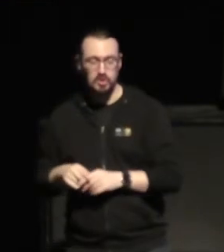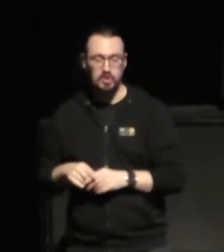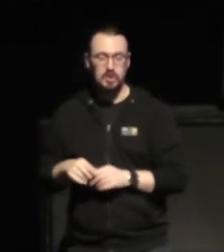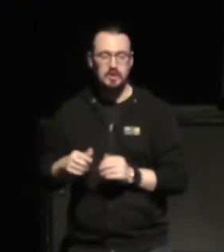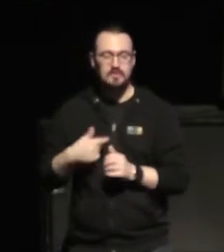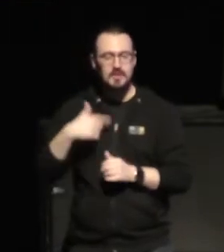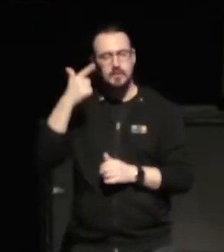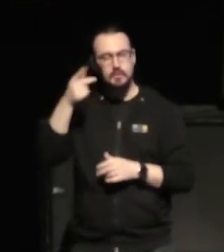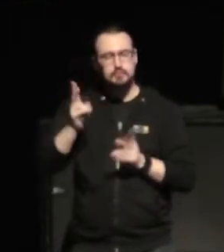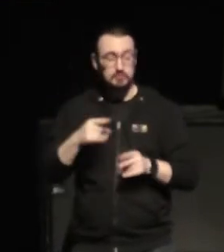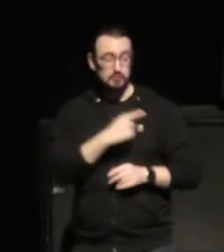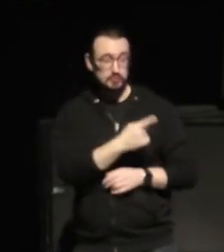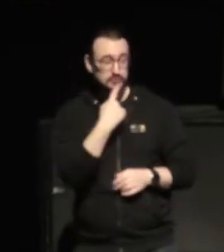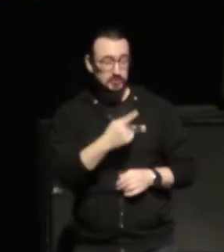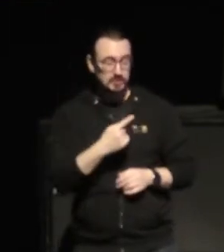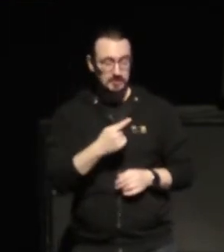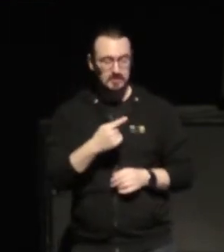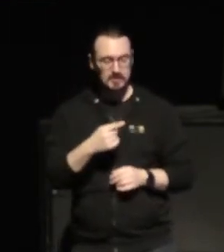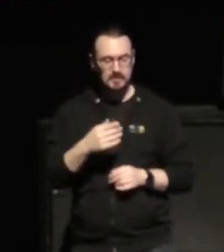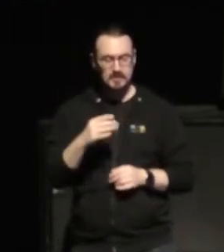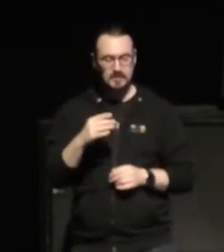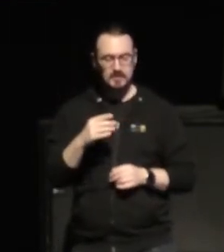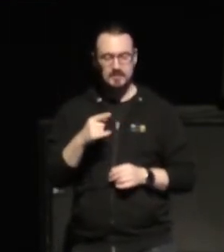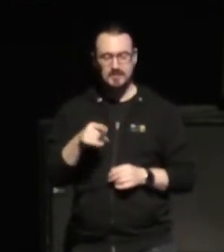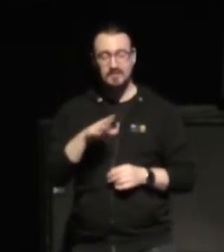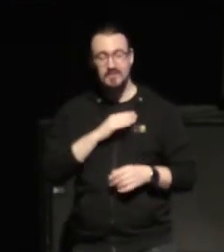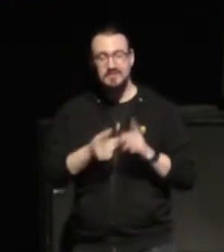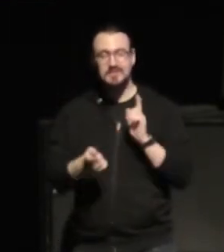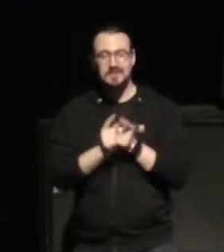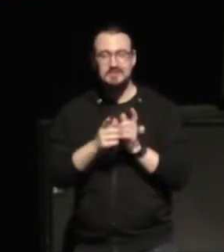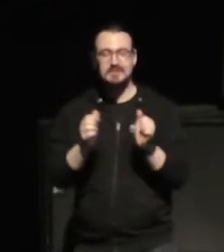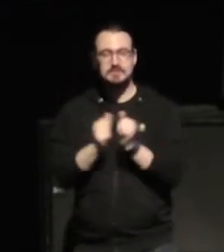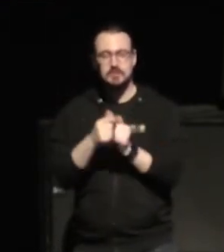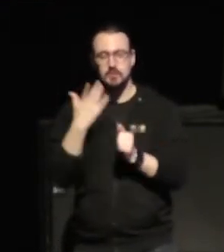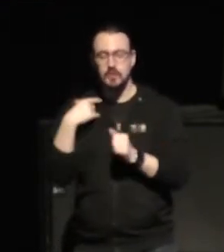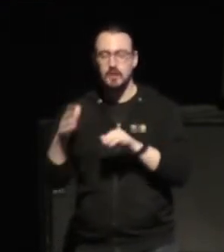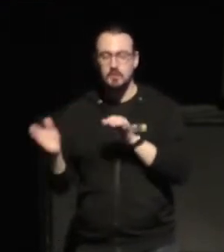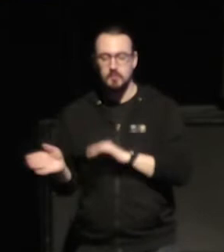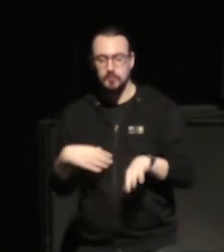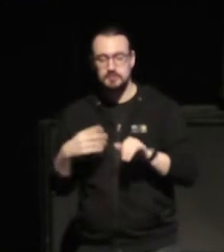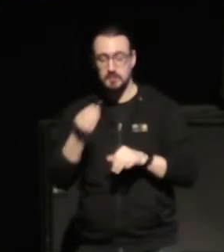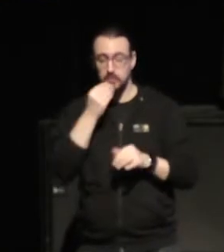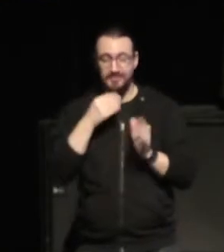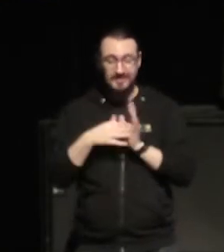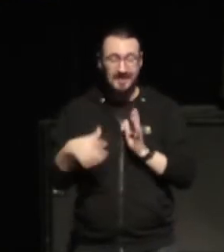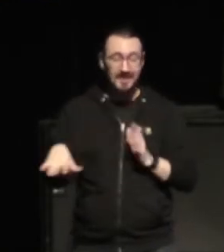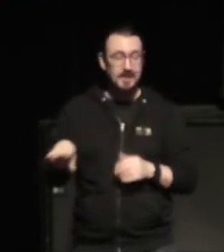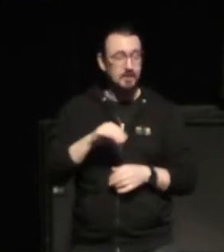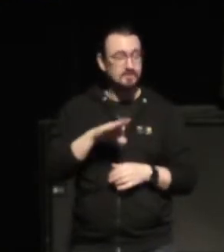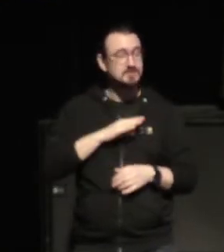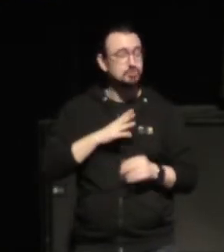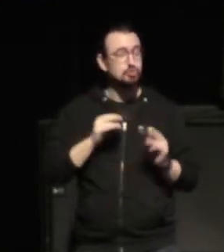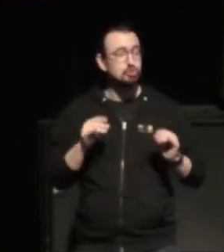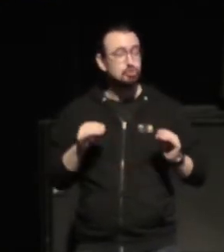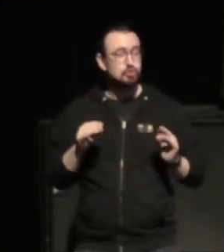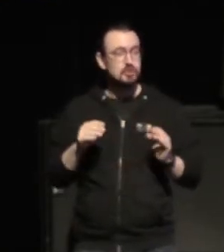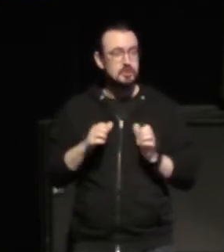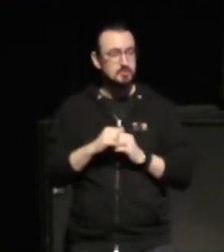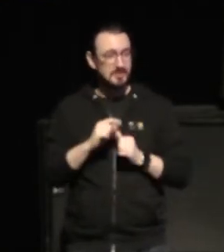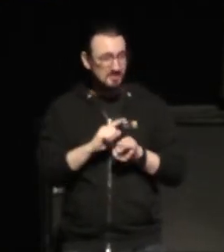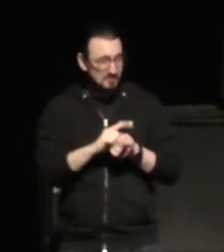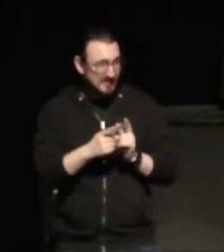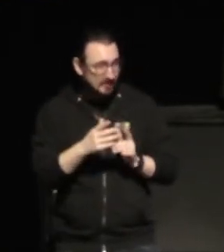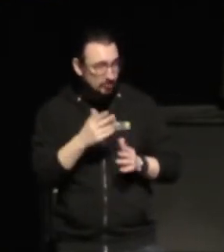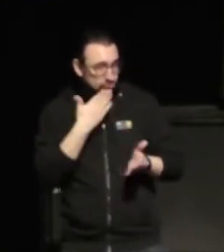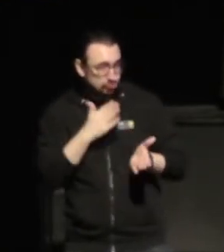that, yes, as you said, they might have ways of producing food like to everyone, but will it be